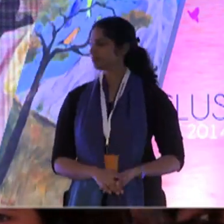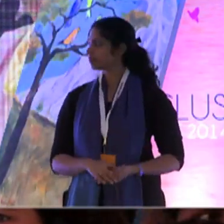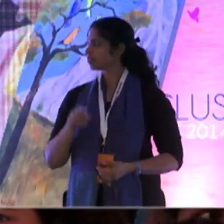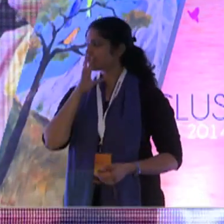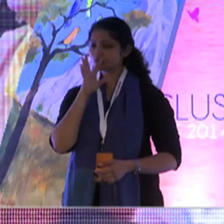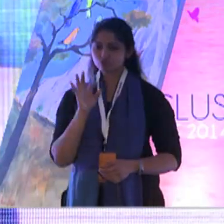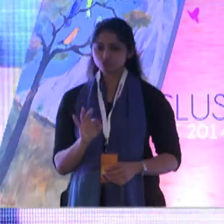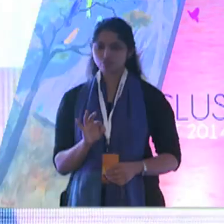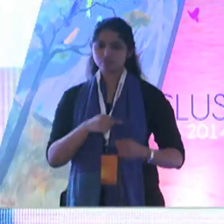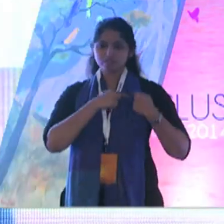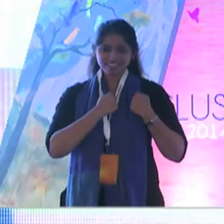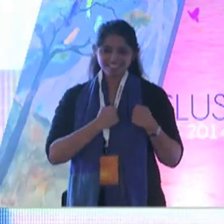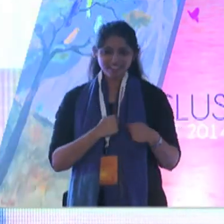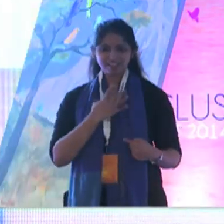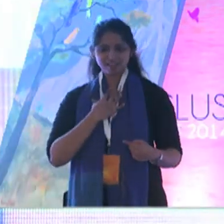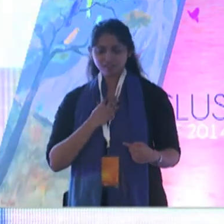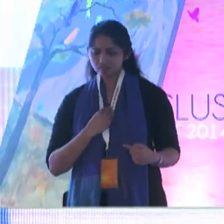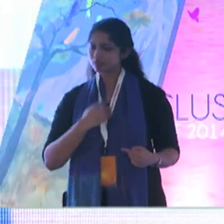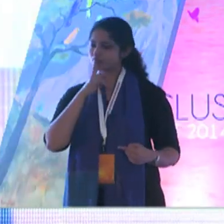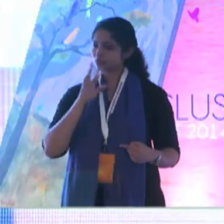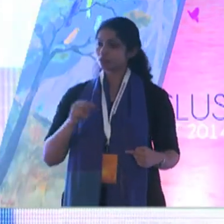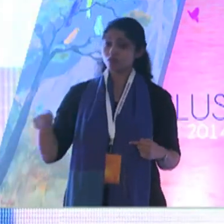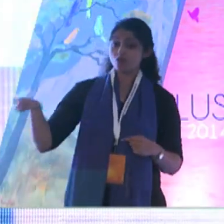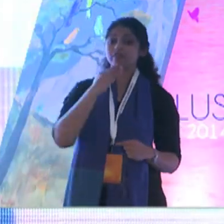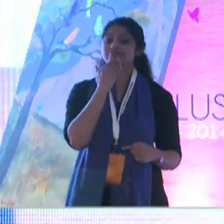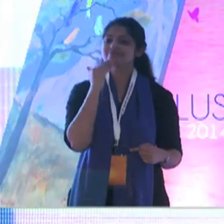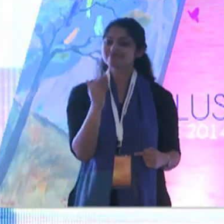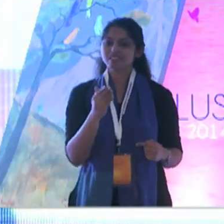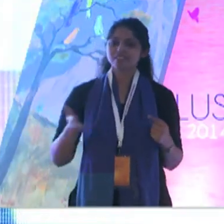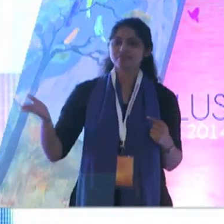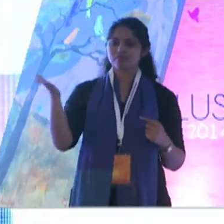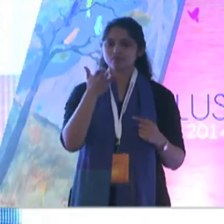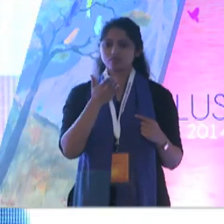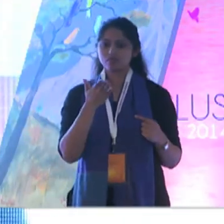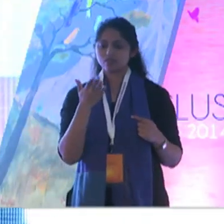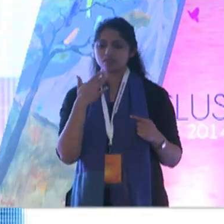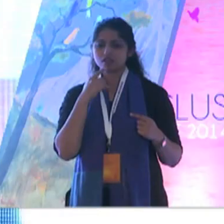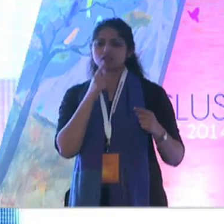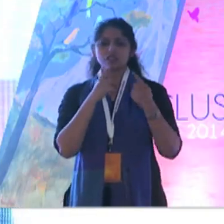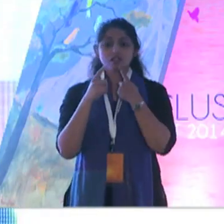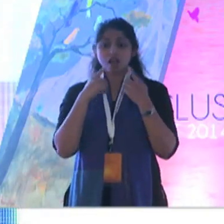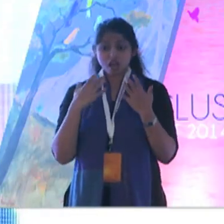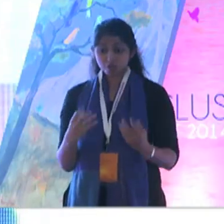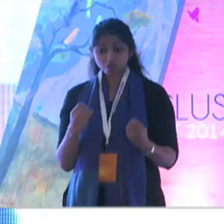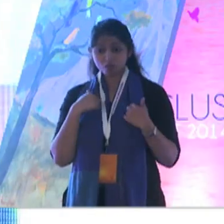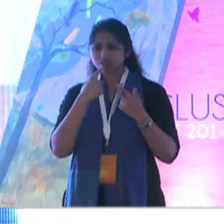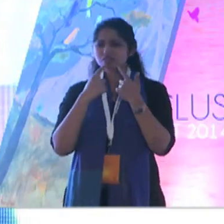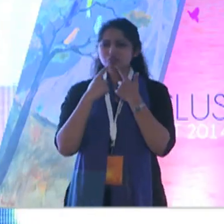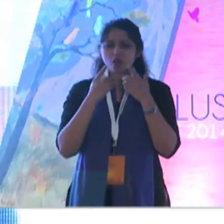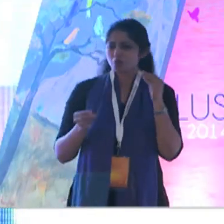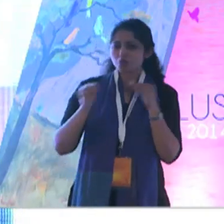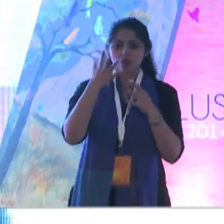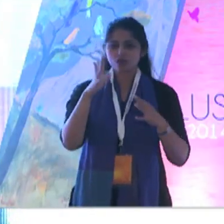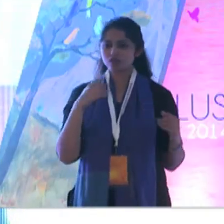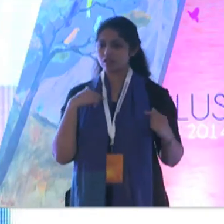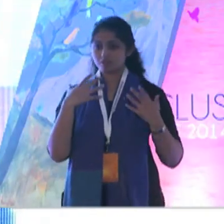with a deep and abiding thanks to you, and as I said, I don't want to speak more, I want to listen more. I feel very